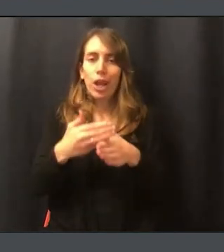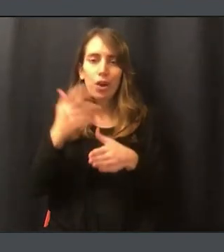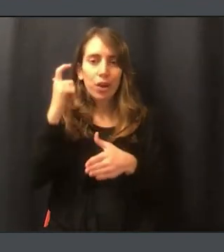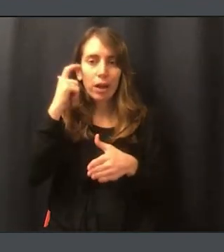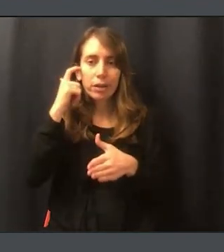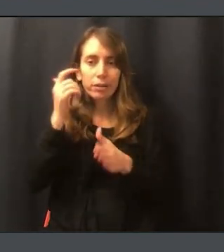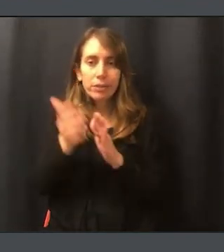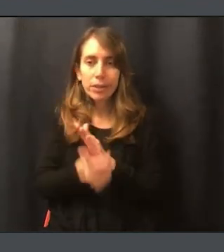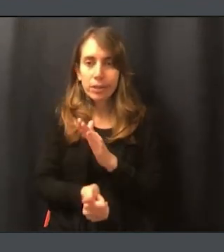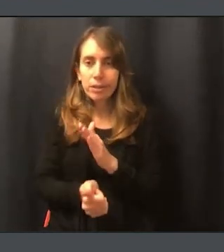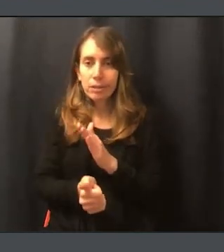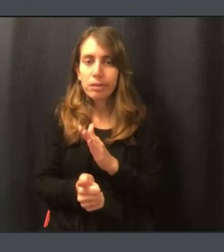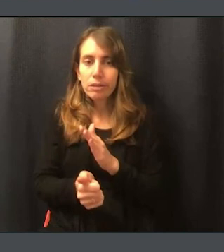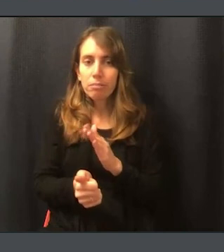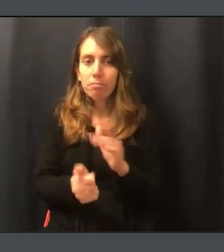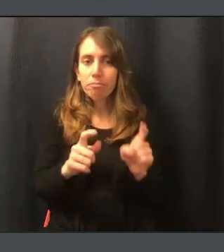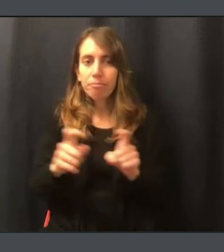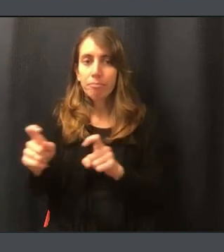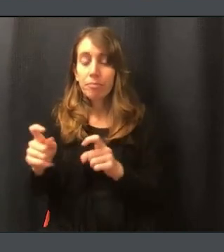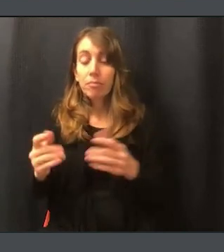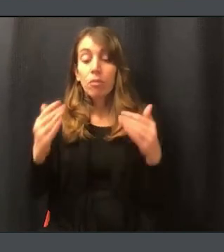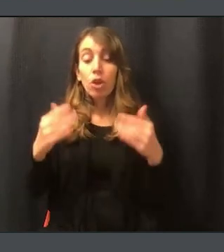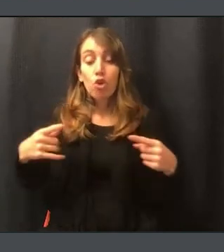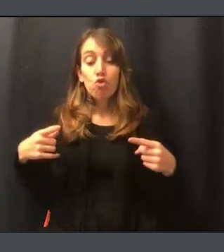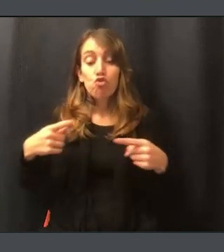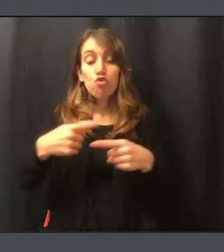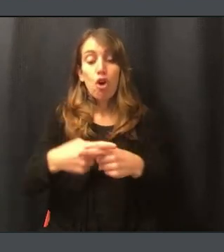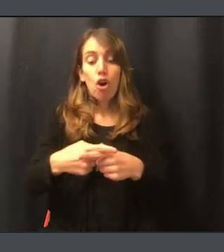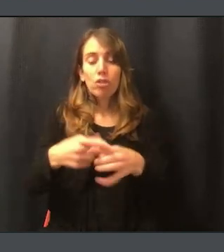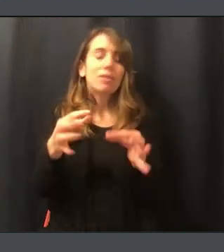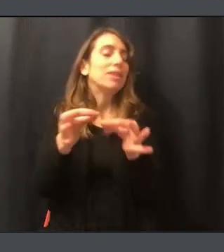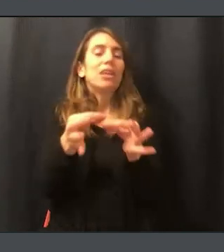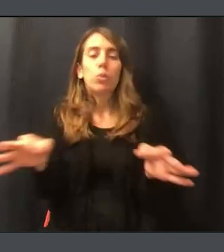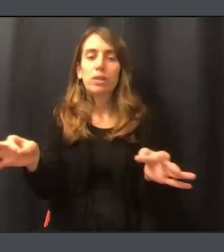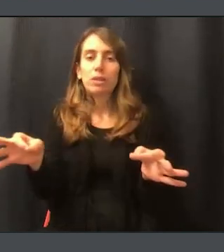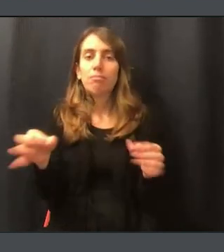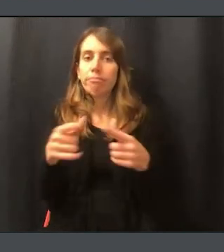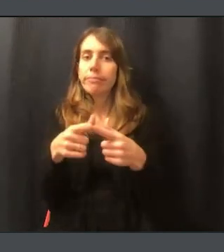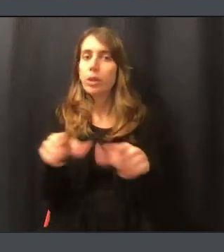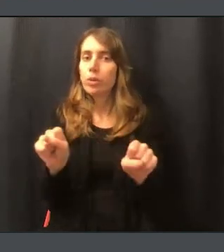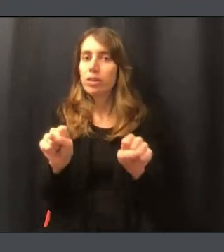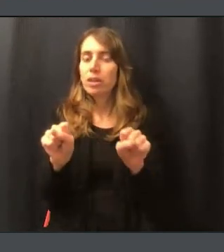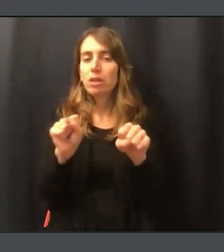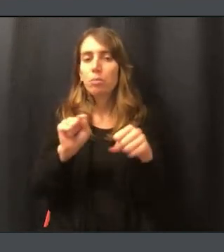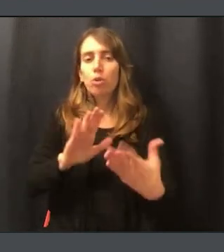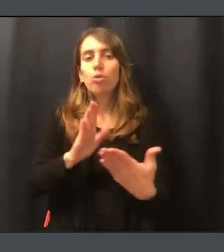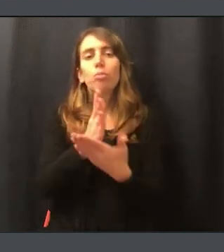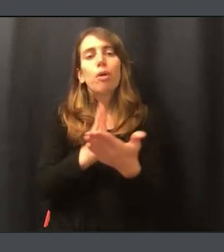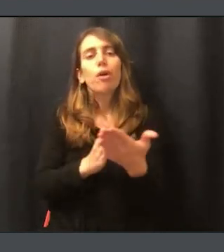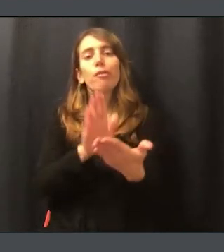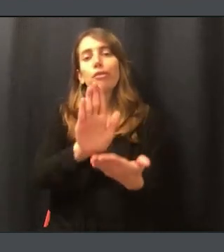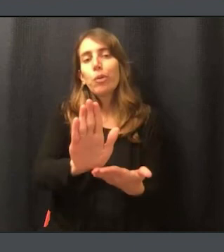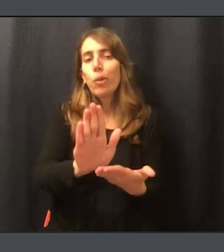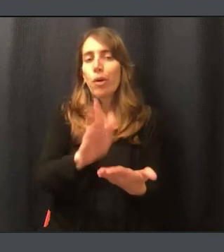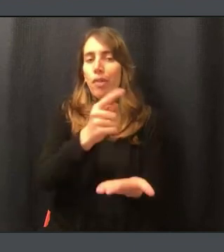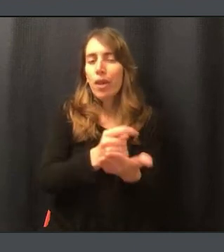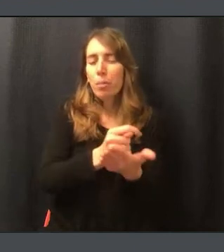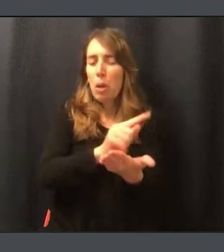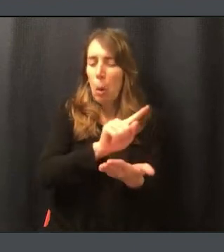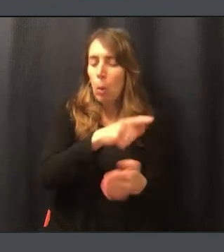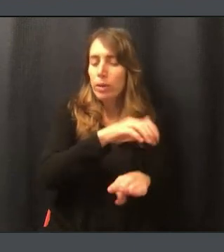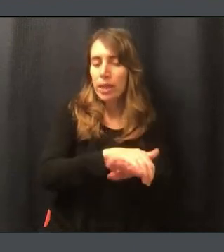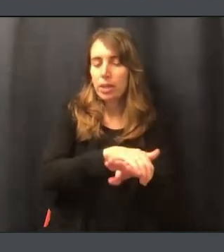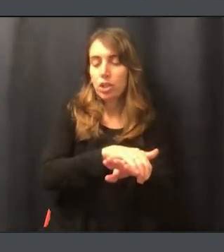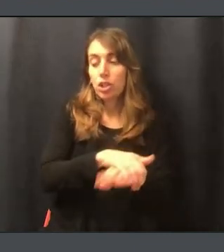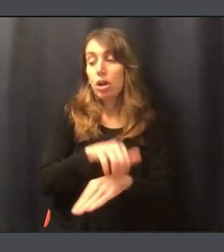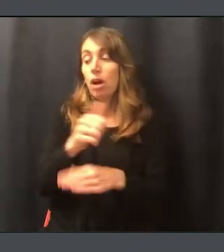And then the cross-linguistic approach is where your part of your therapy might be only in English, or part of your therapy might be only in another